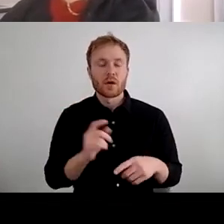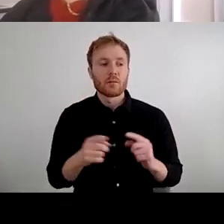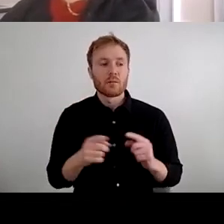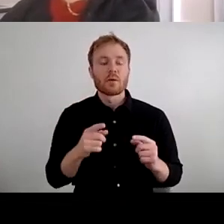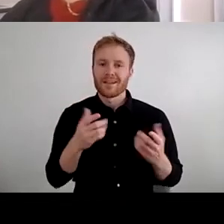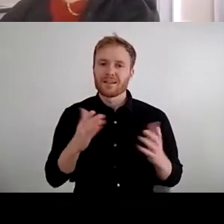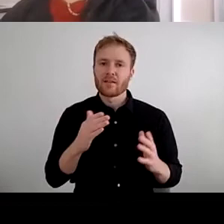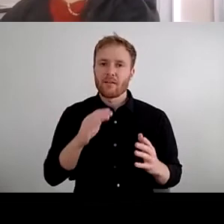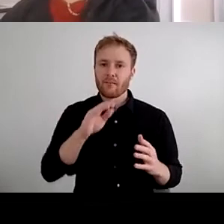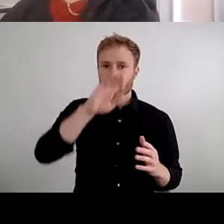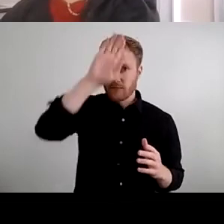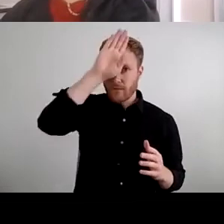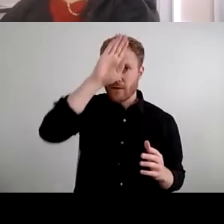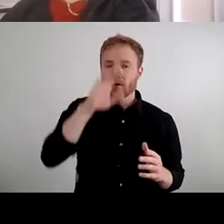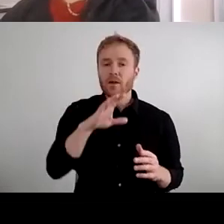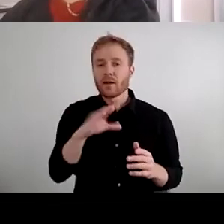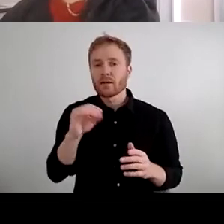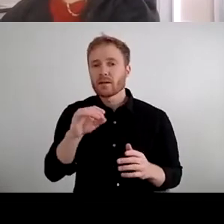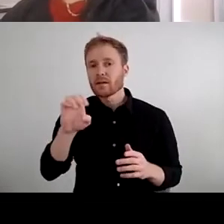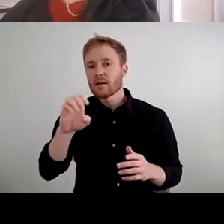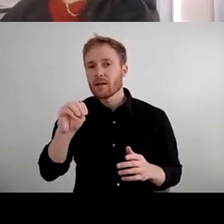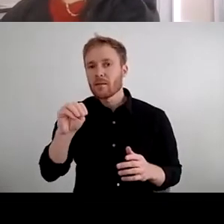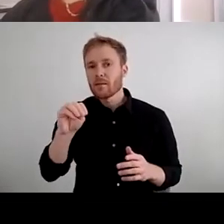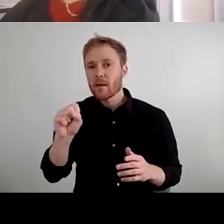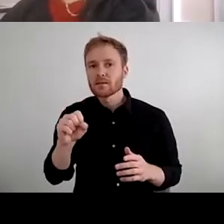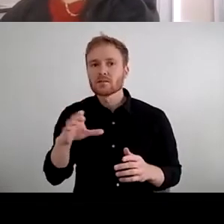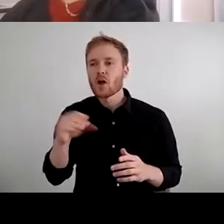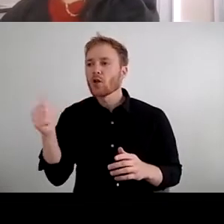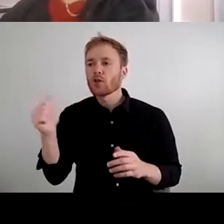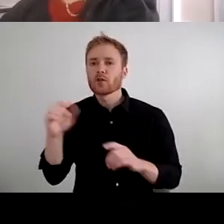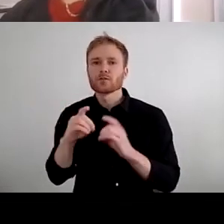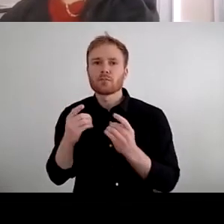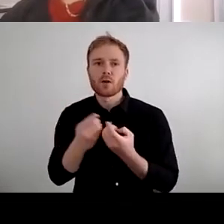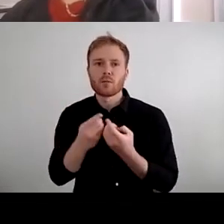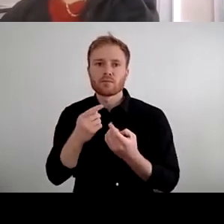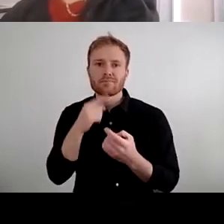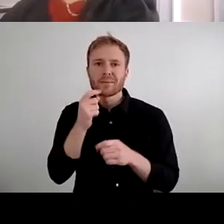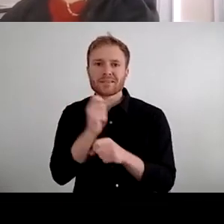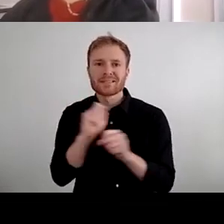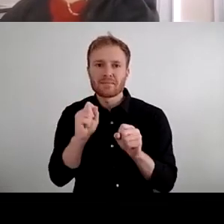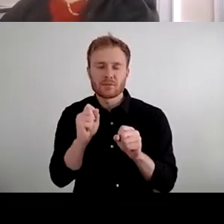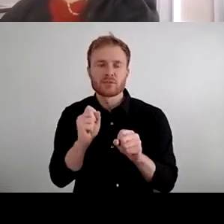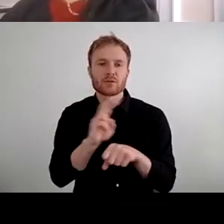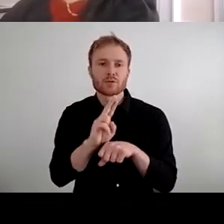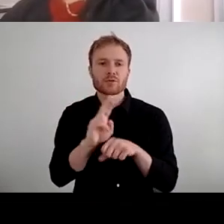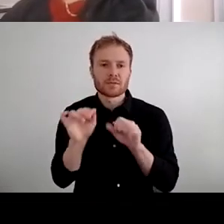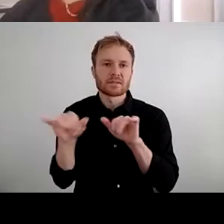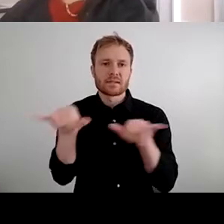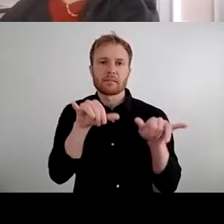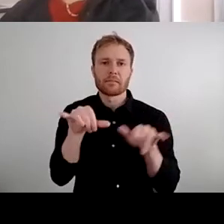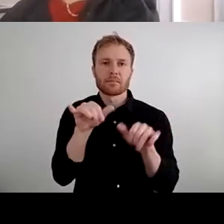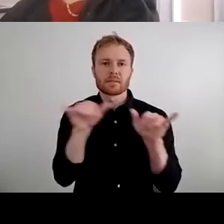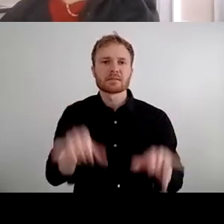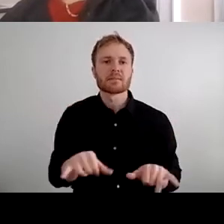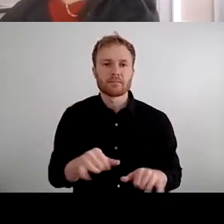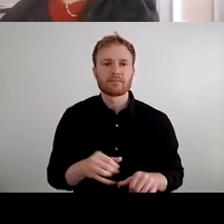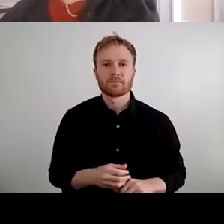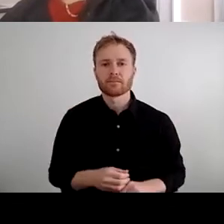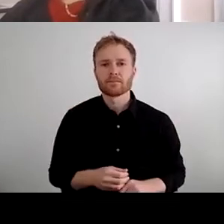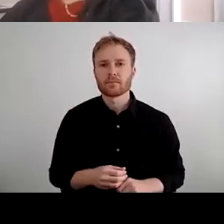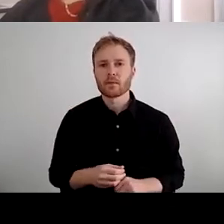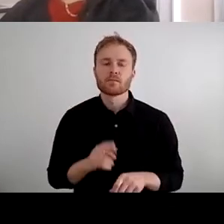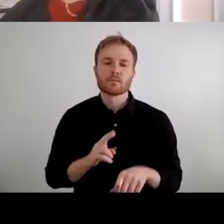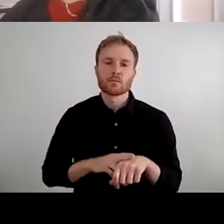and other bureaus within public safety utilize this as necessary, obviously with review from our director and the mayor's